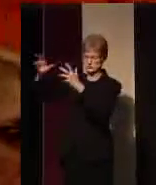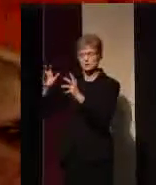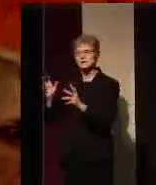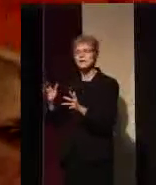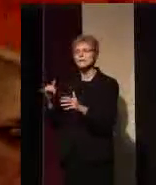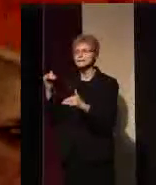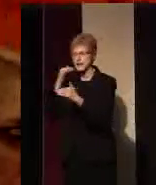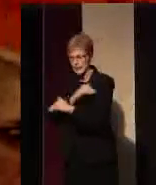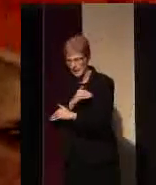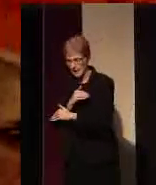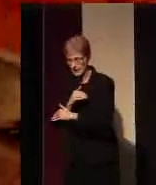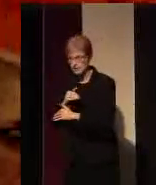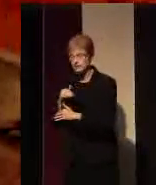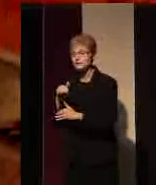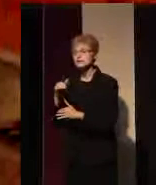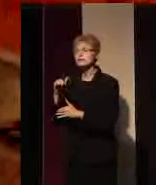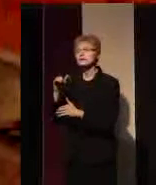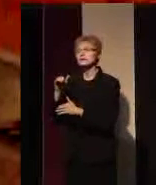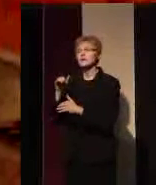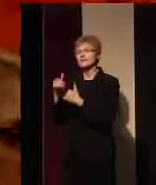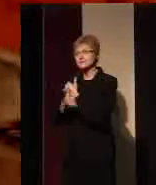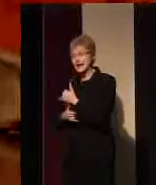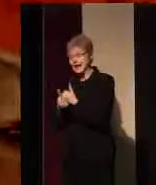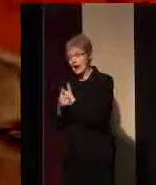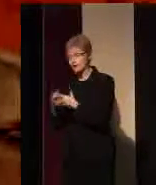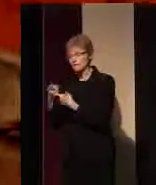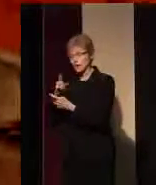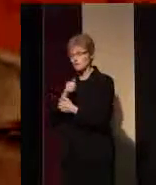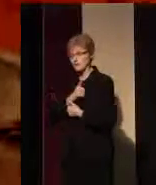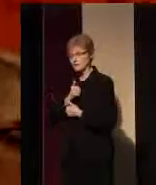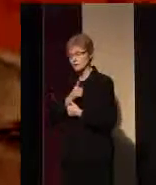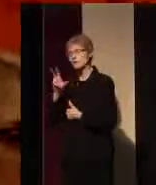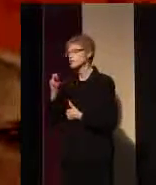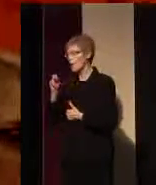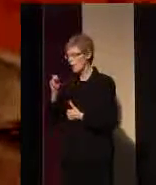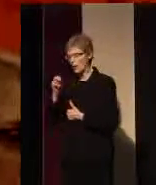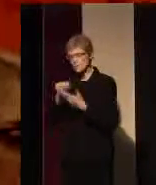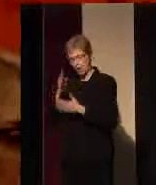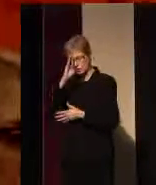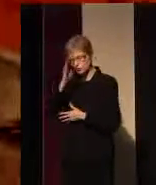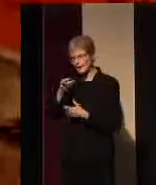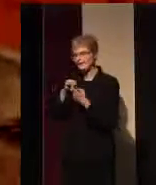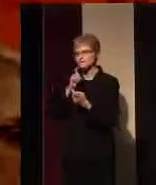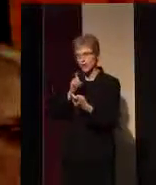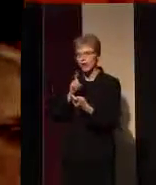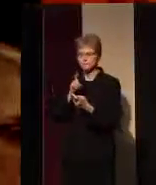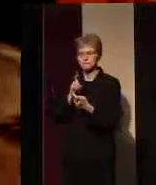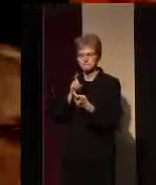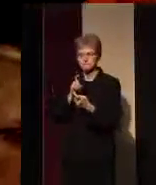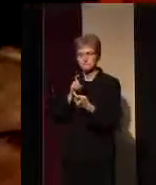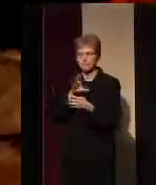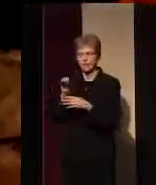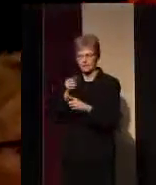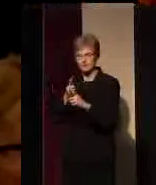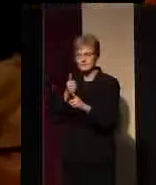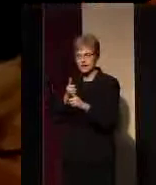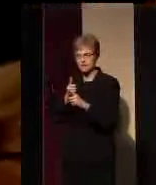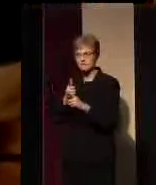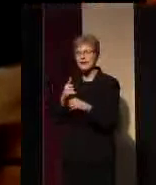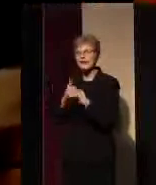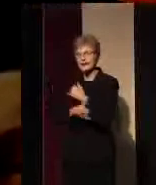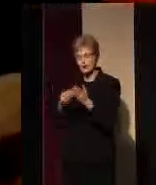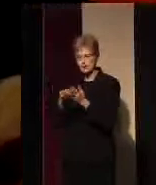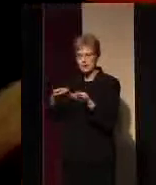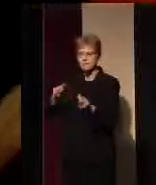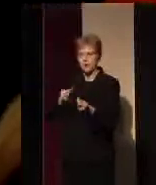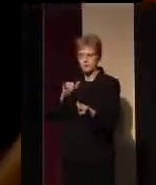from the 1033 program. They bought them directly from Lenco Armor. They told me on Facebook. That is county money that paid